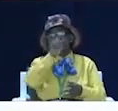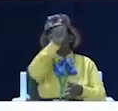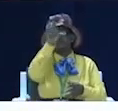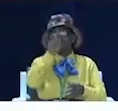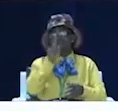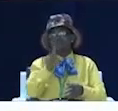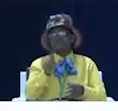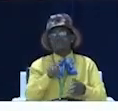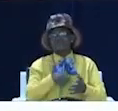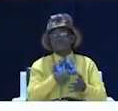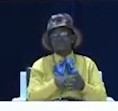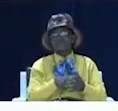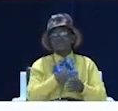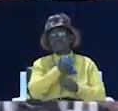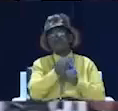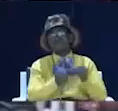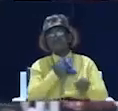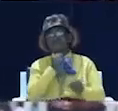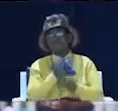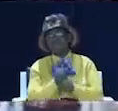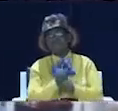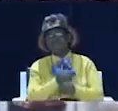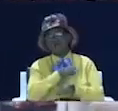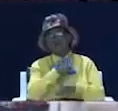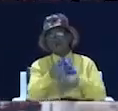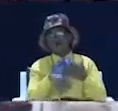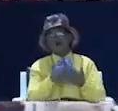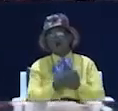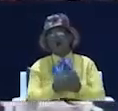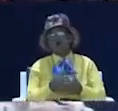all your enemies will be confused.